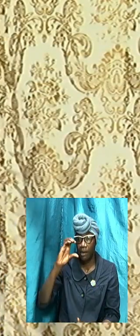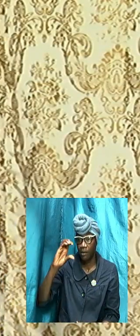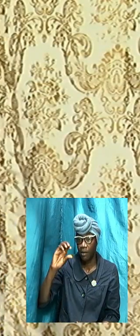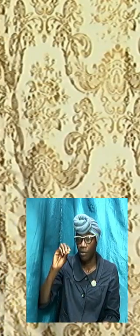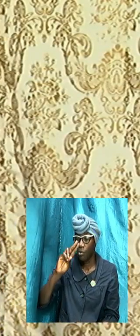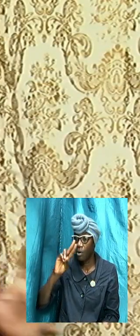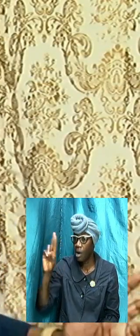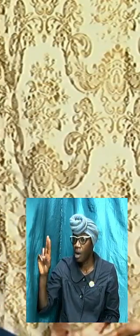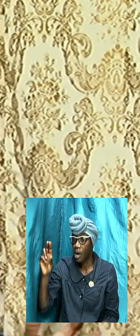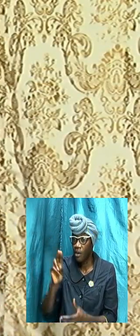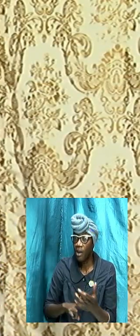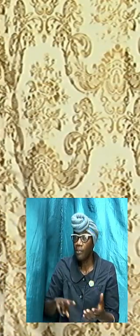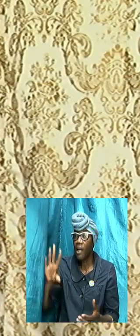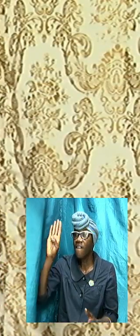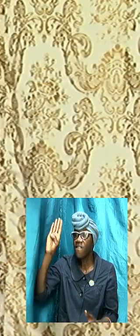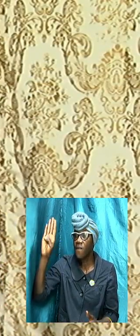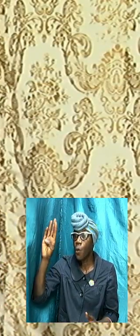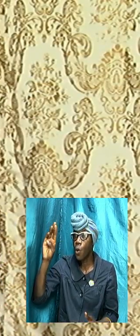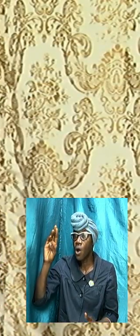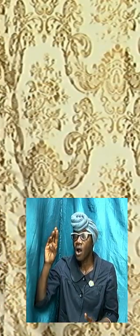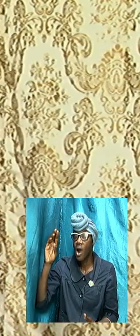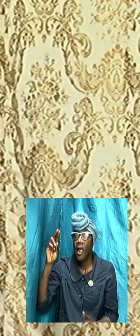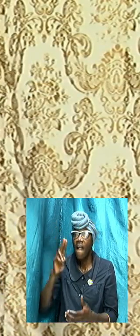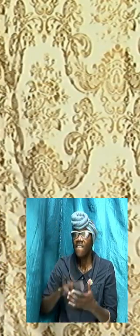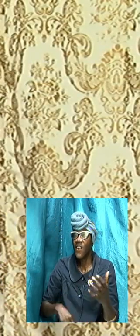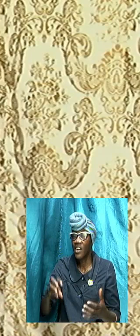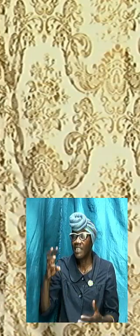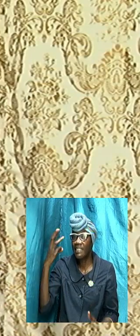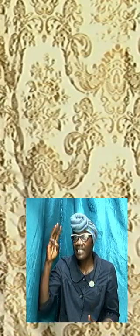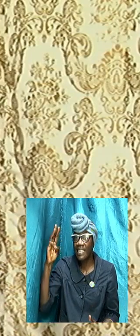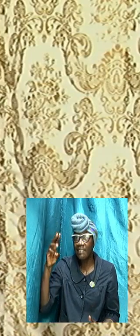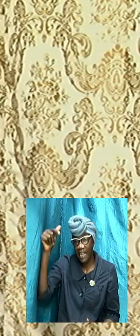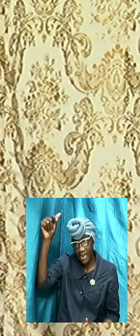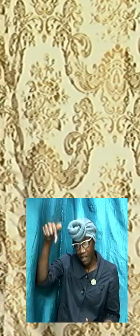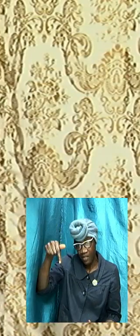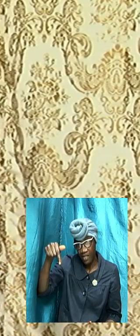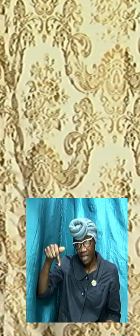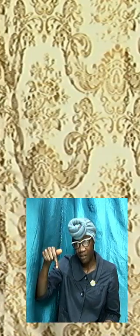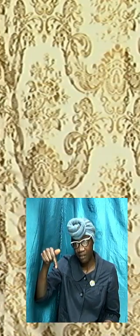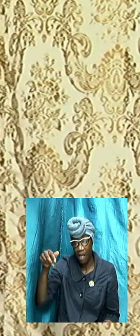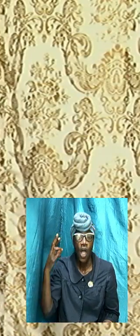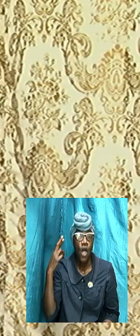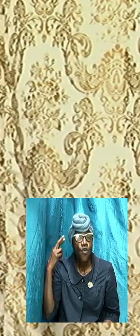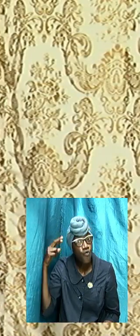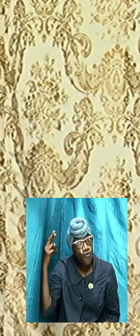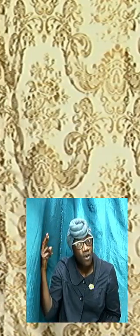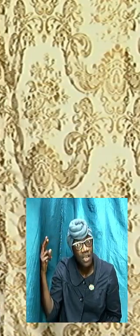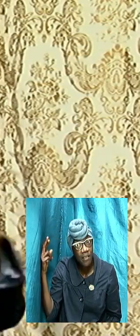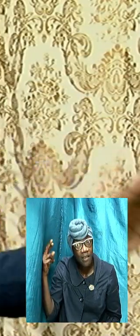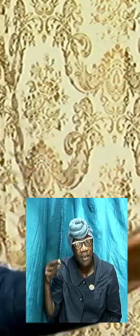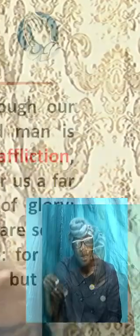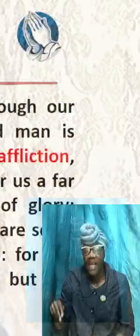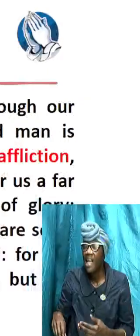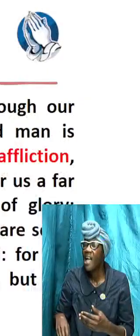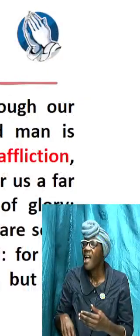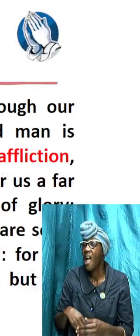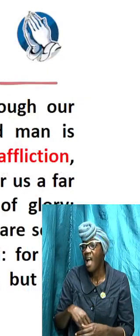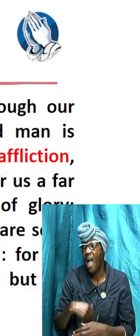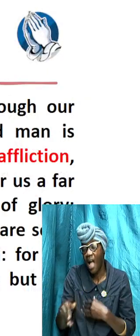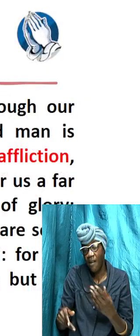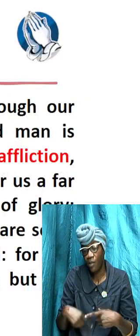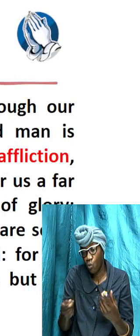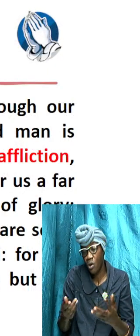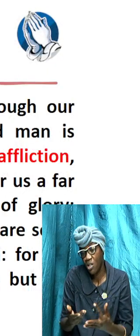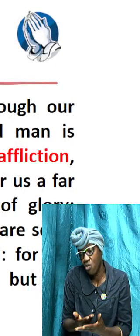verse 16. For this cause, what cause? For this cause. In other words, after going through everything that you are going through,